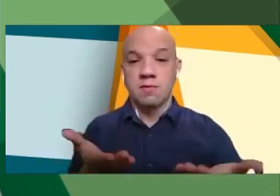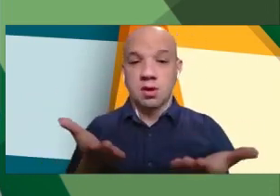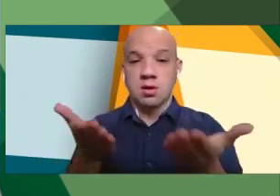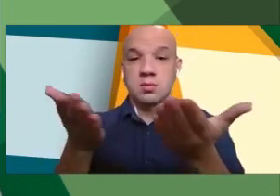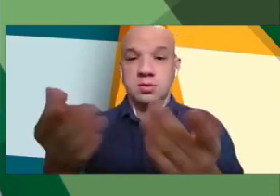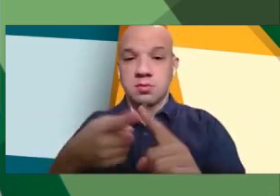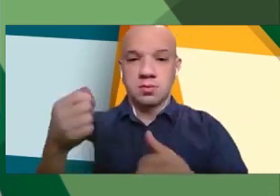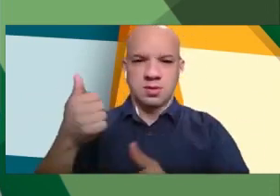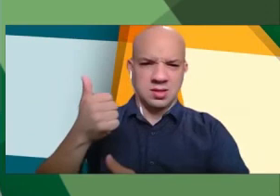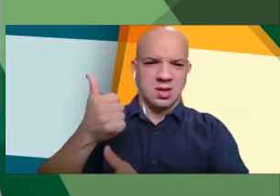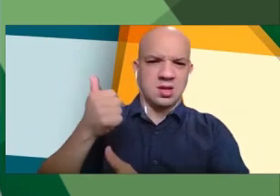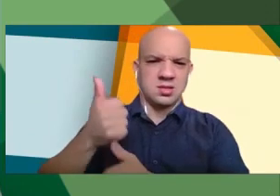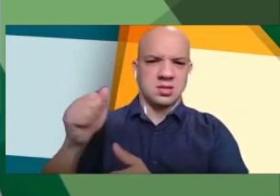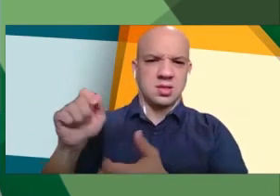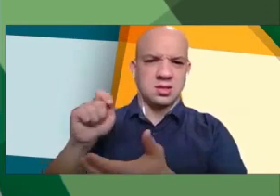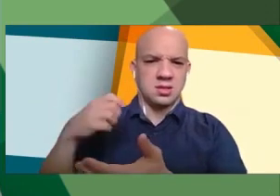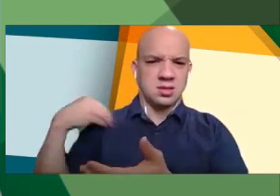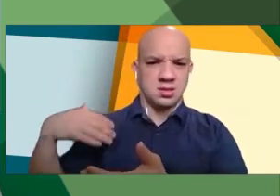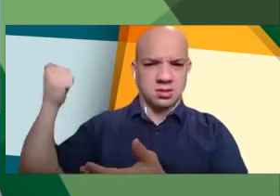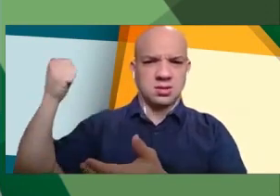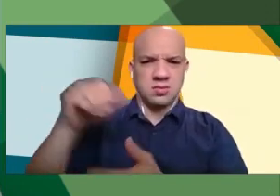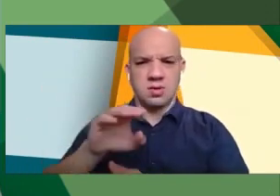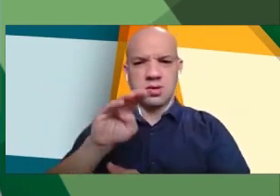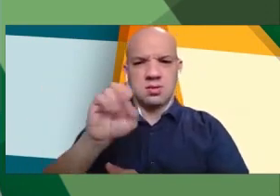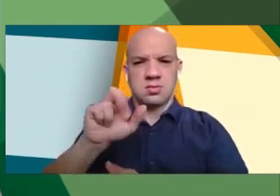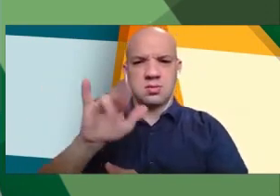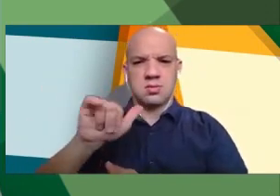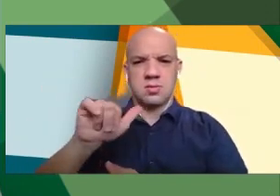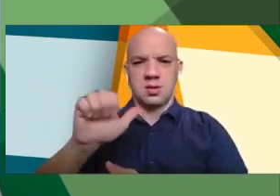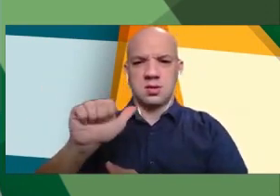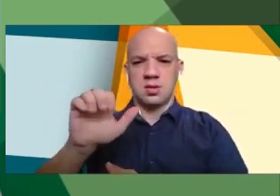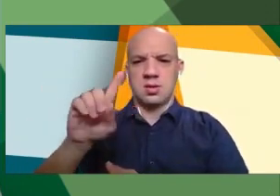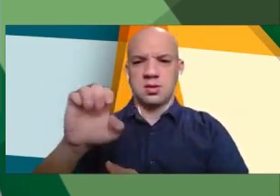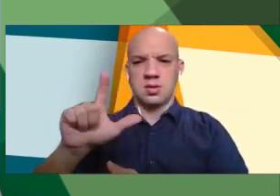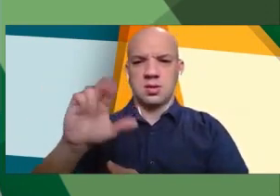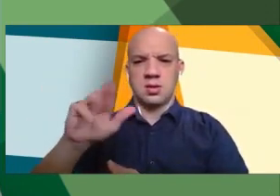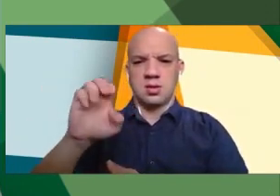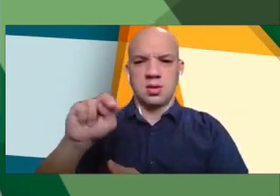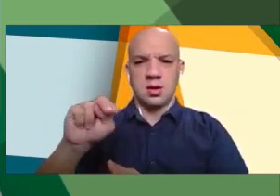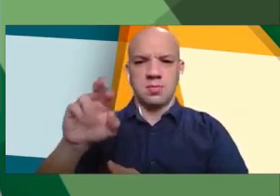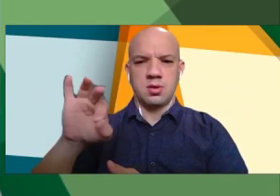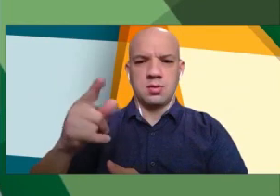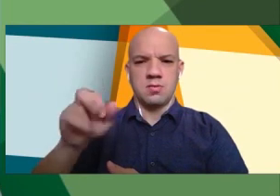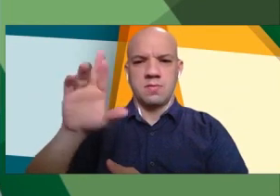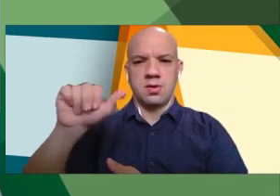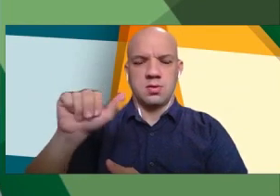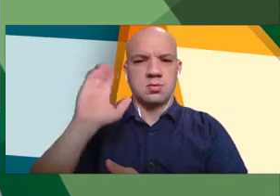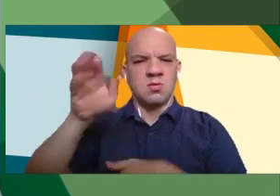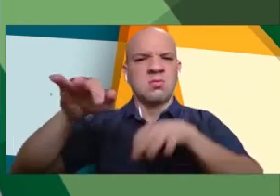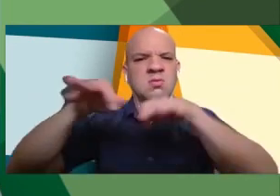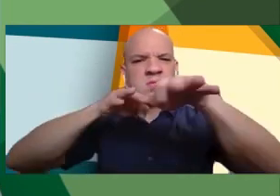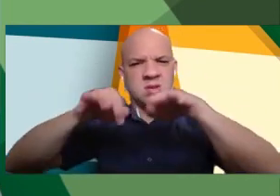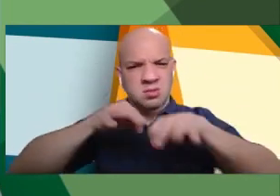Deputy Secretary for Disaster Recovery, Maria del Carmen Figueroa, at the end of this presentation for an introduction to